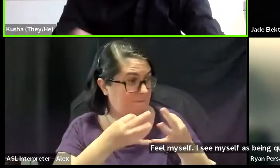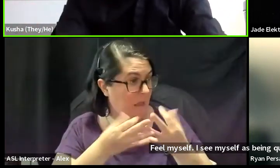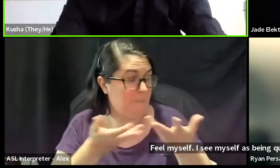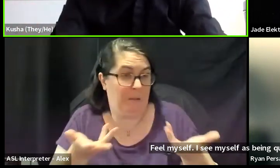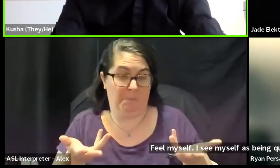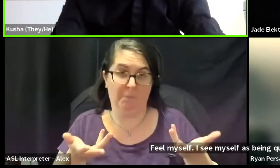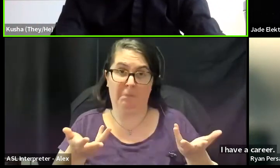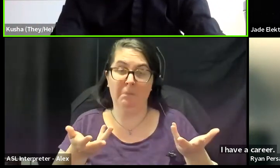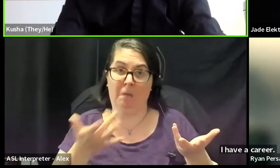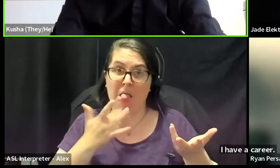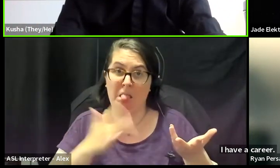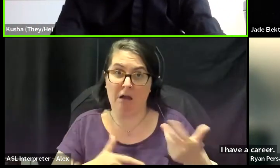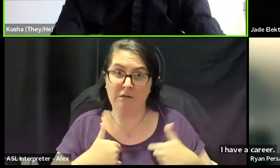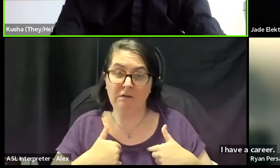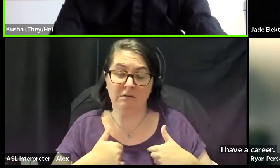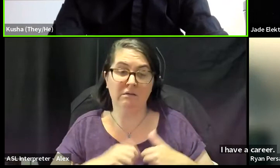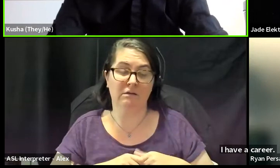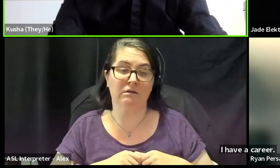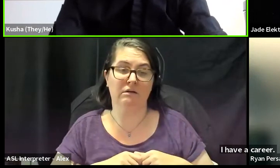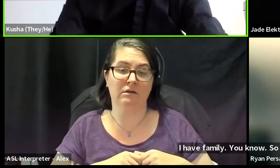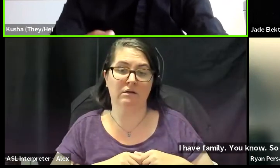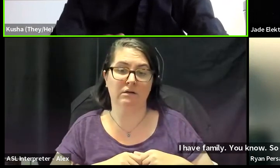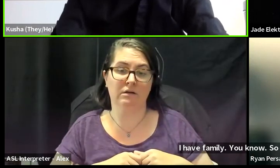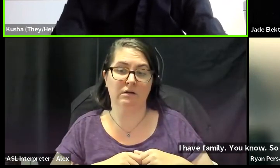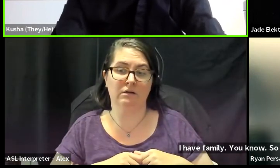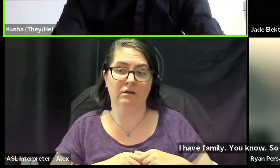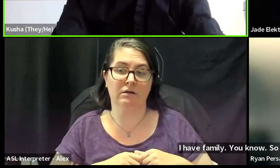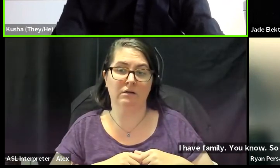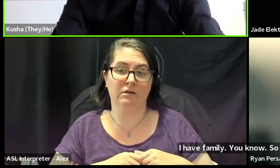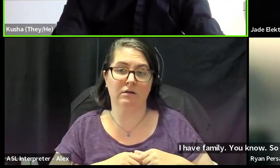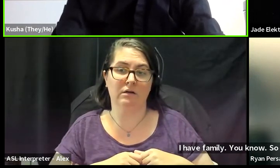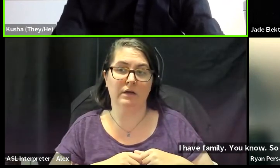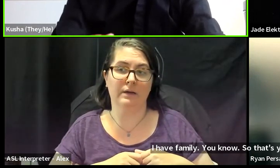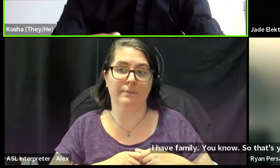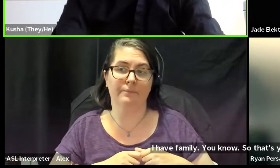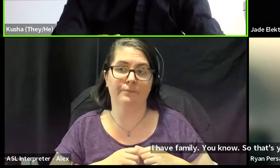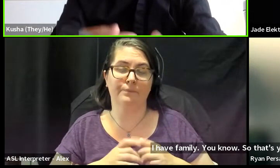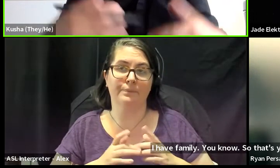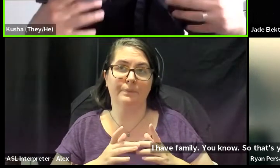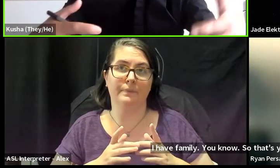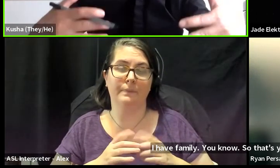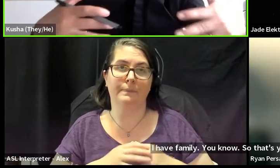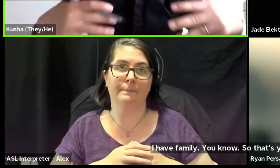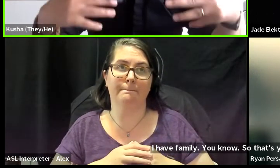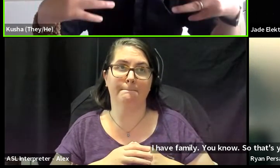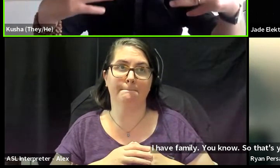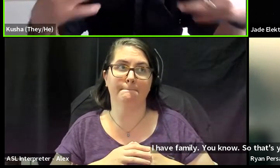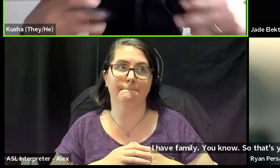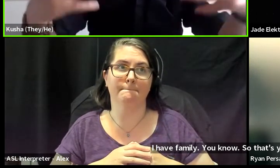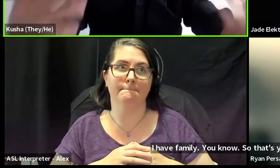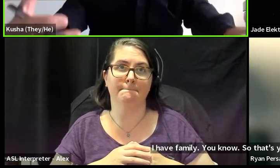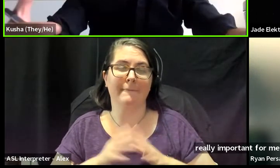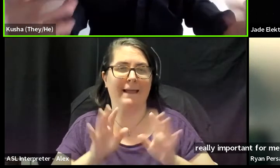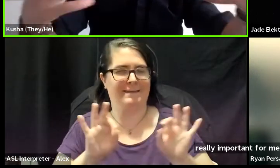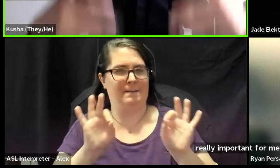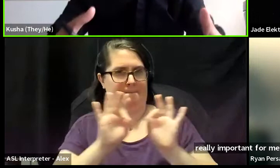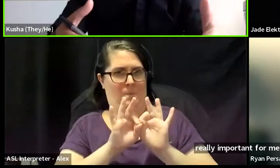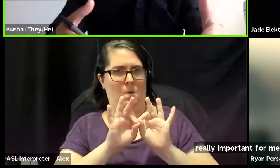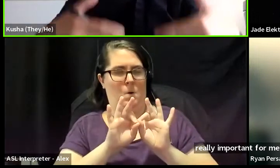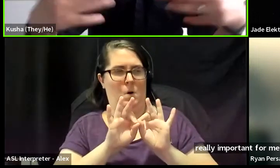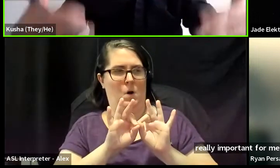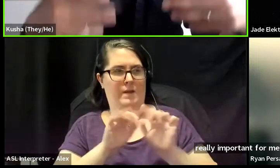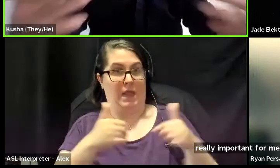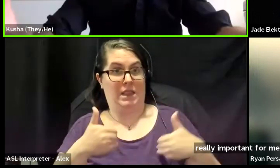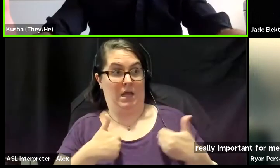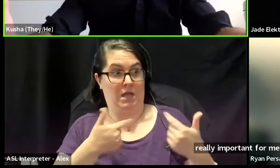that's, and it's really important for me to let young people see